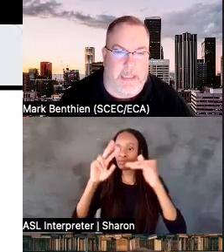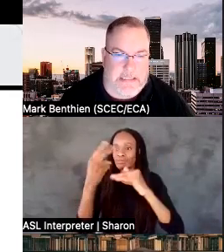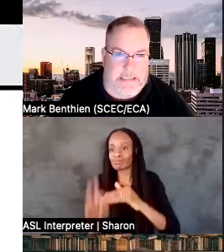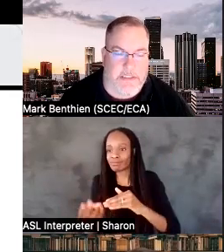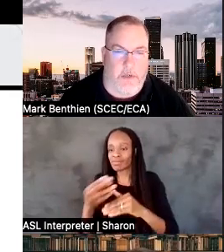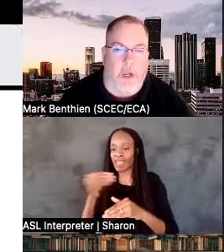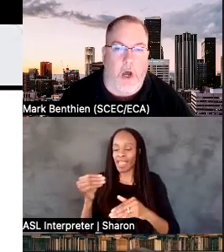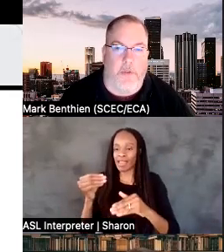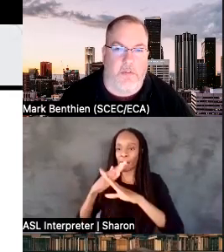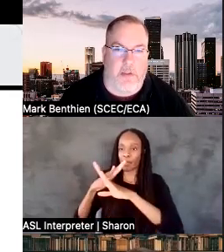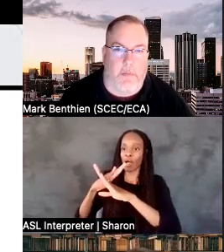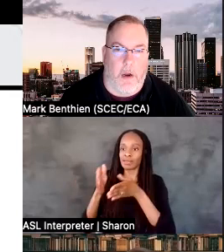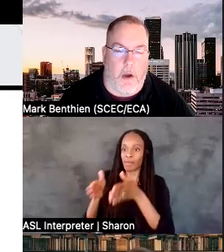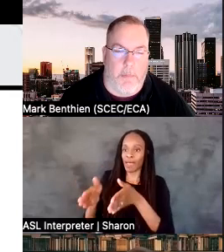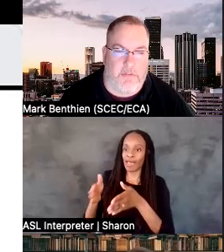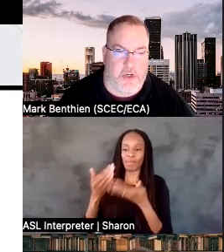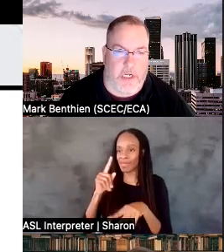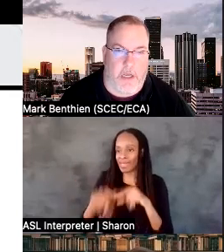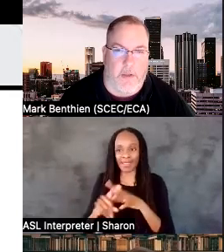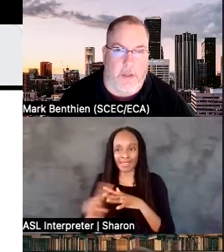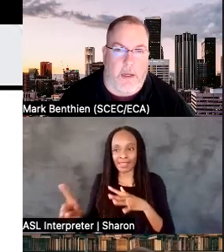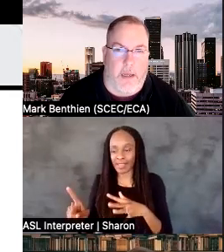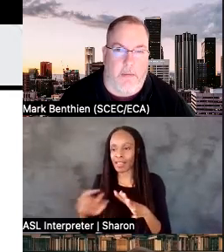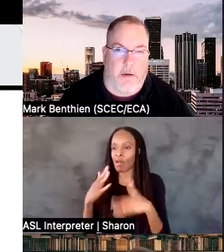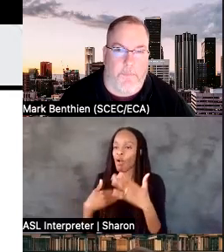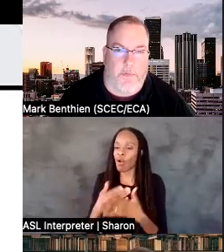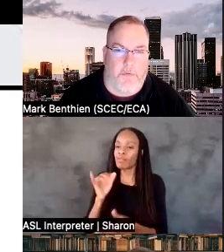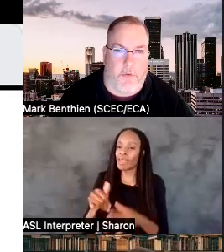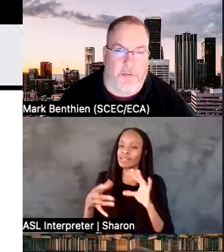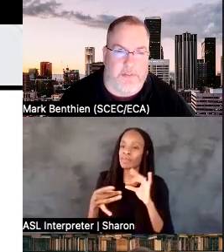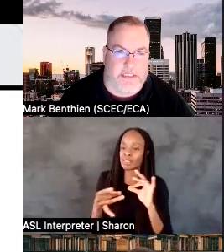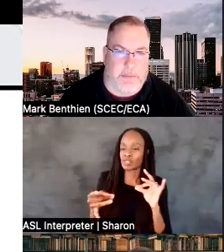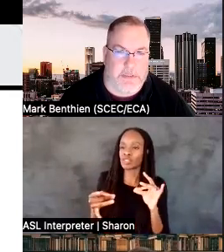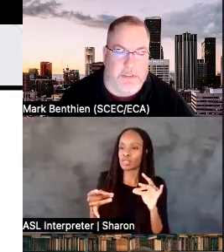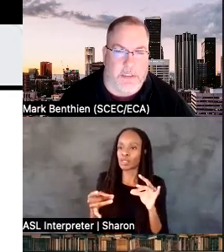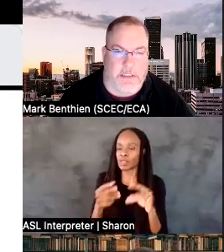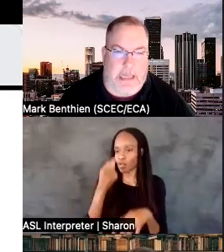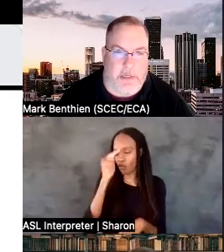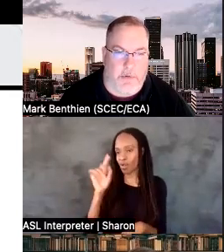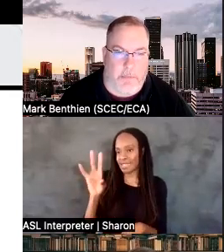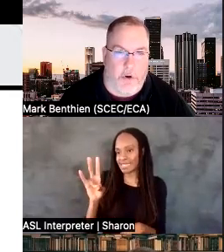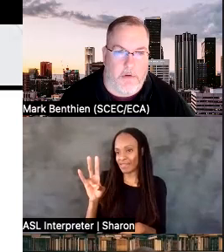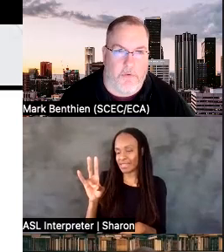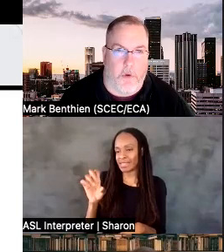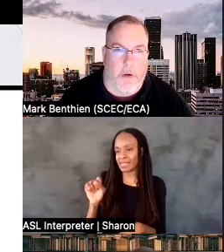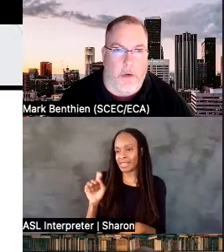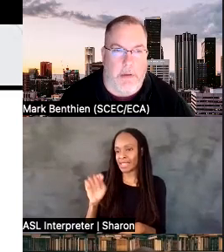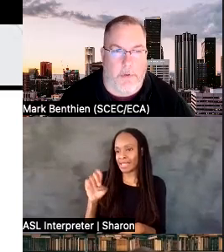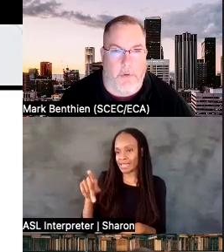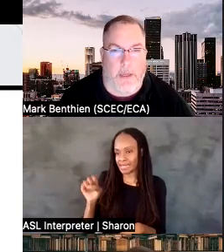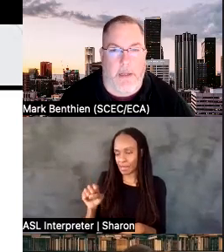able to exit. So all these are messaging on for the 7 steps, just that much more important